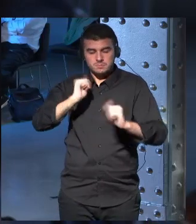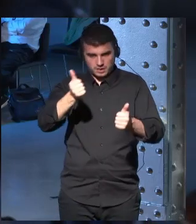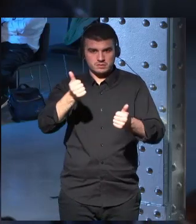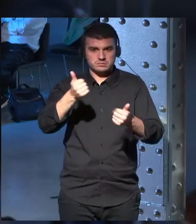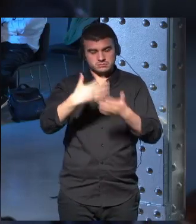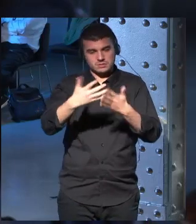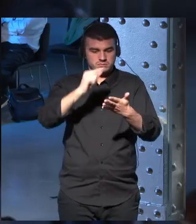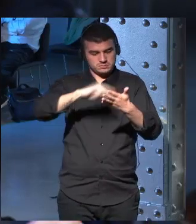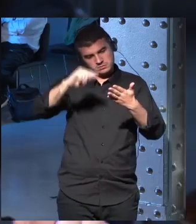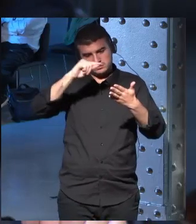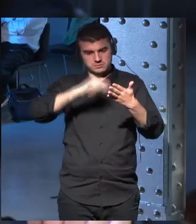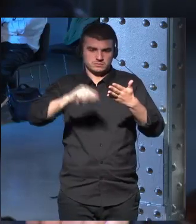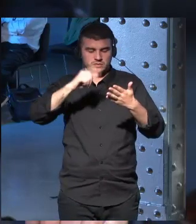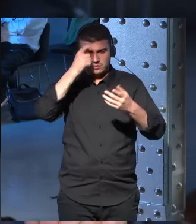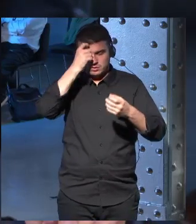English.